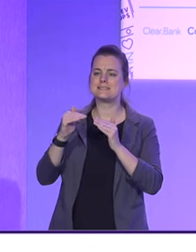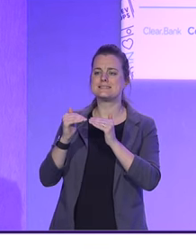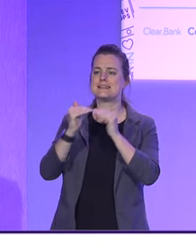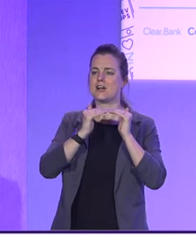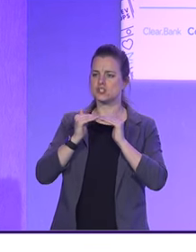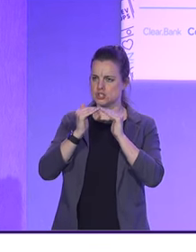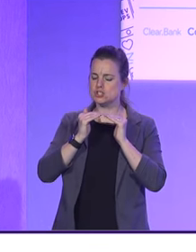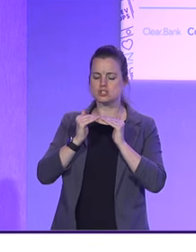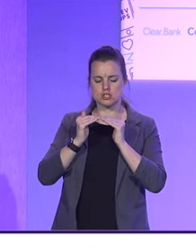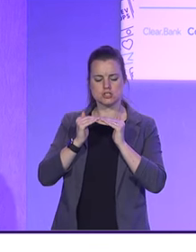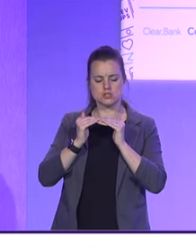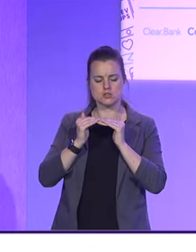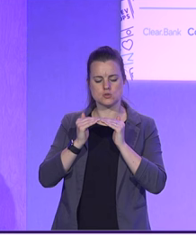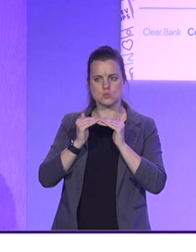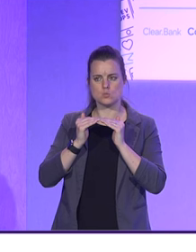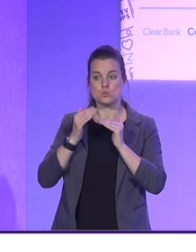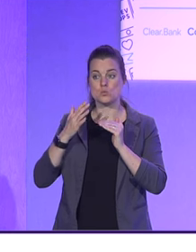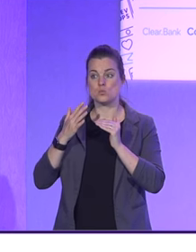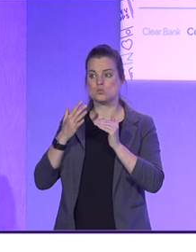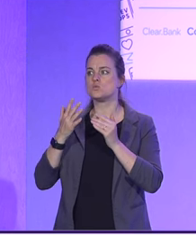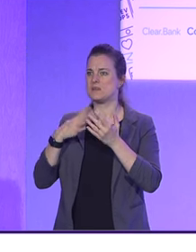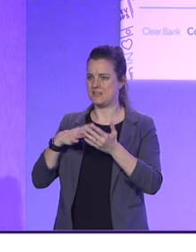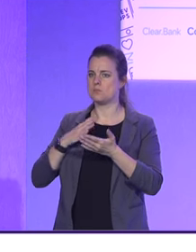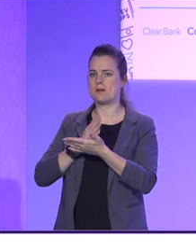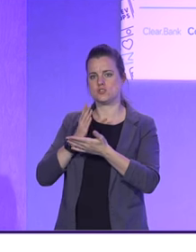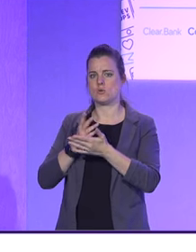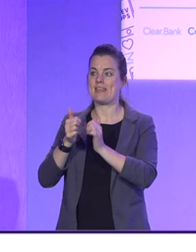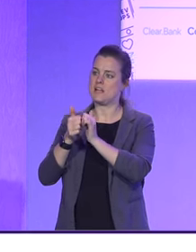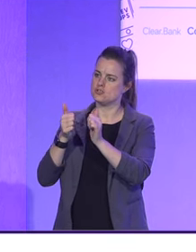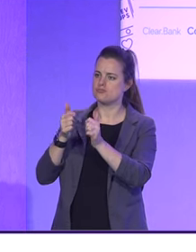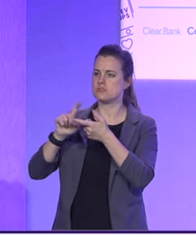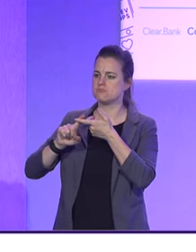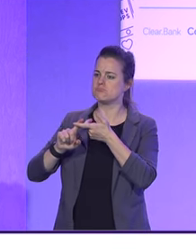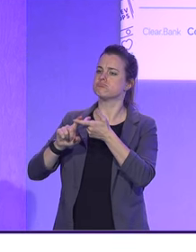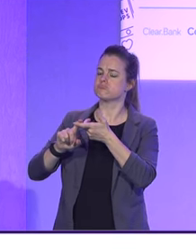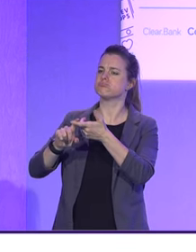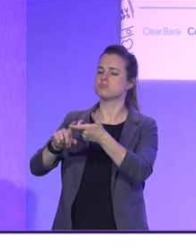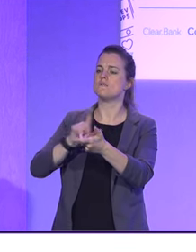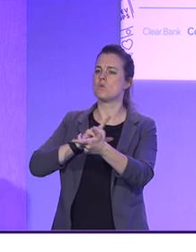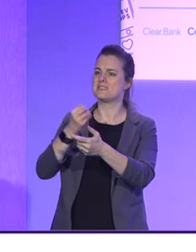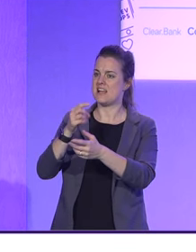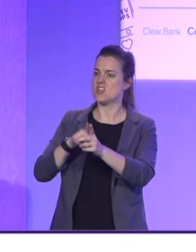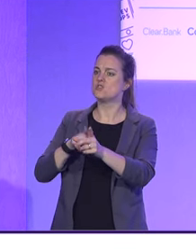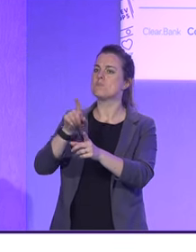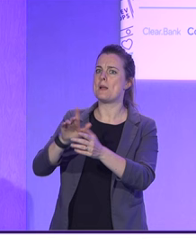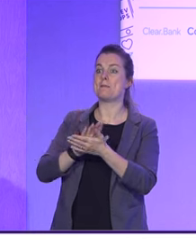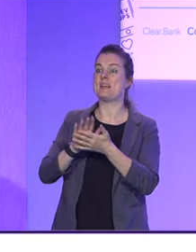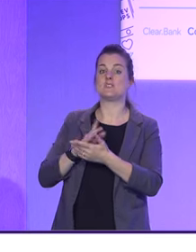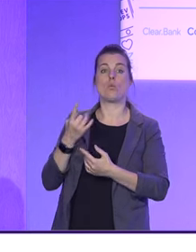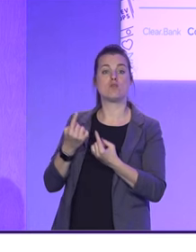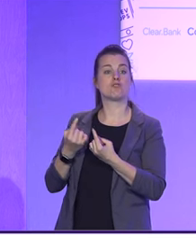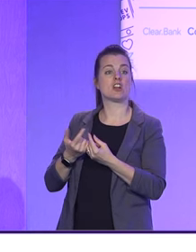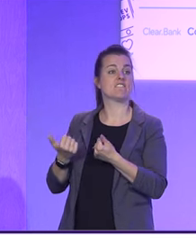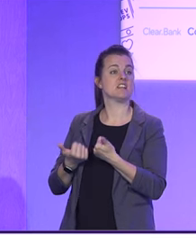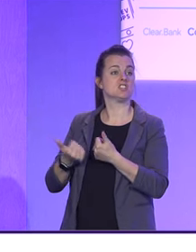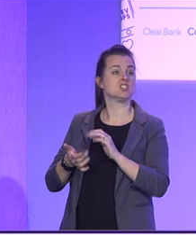be in the industry for 10 years. We don't have to change our product. Okay. The second thing